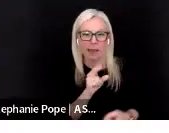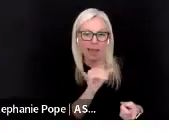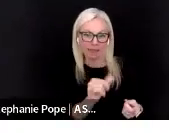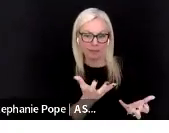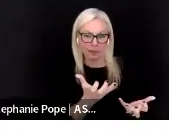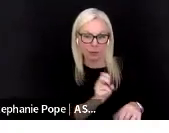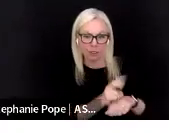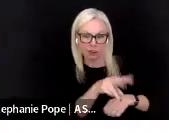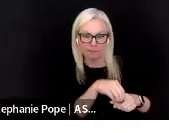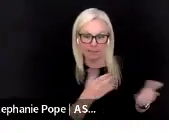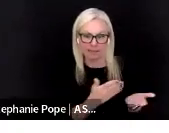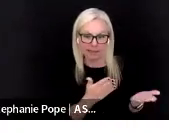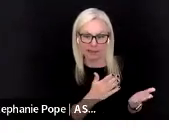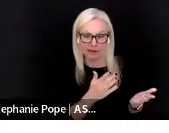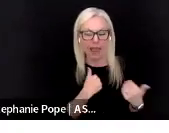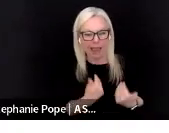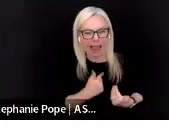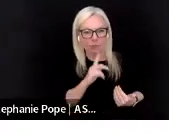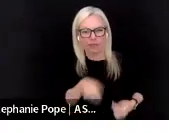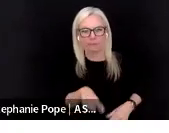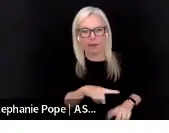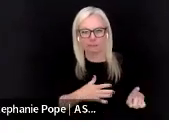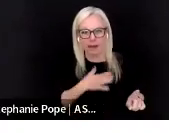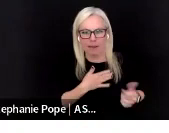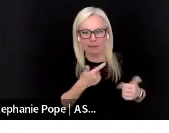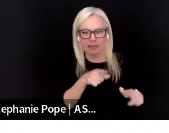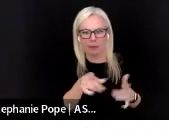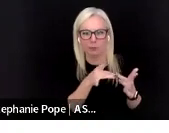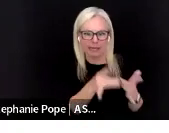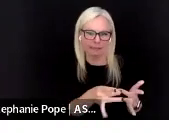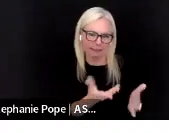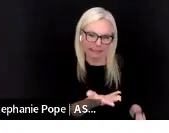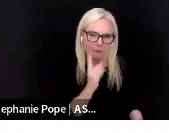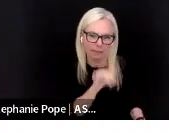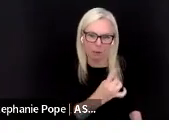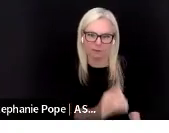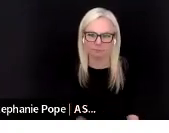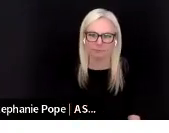in here? I mean, I have a response, but I'm happy to let you take the lead there.